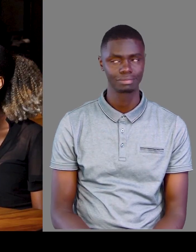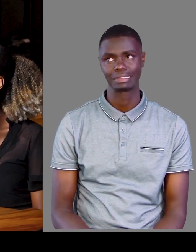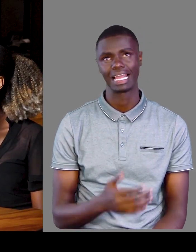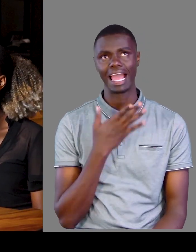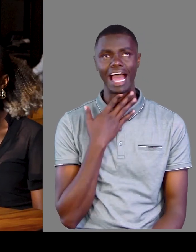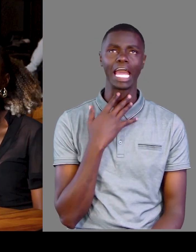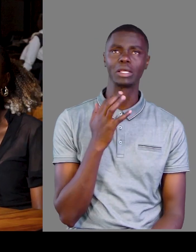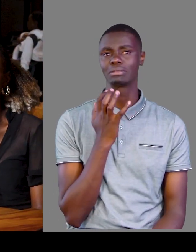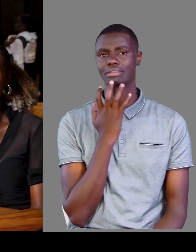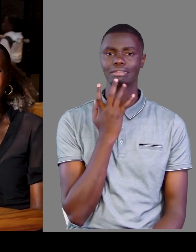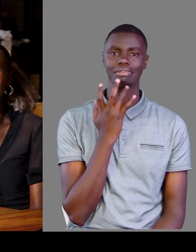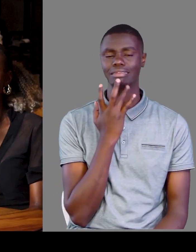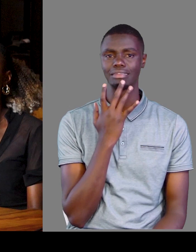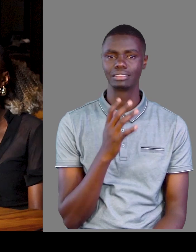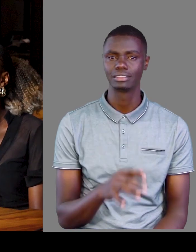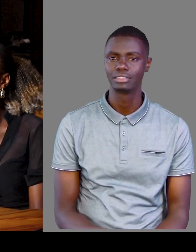nini?